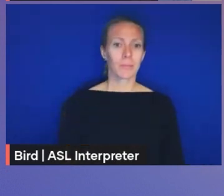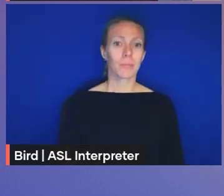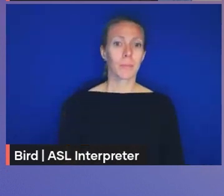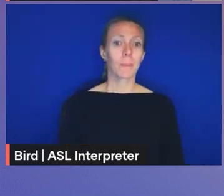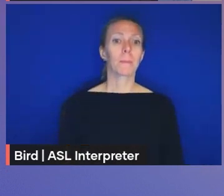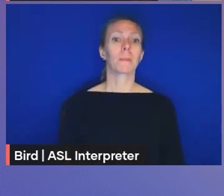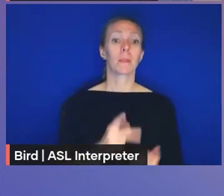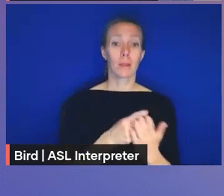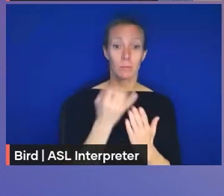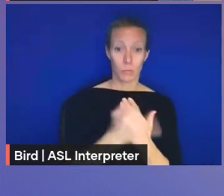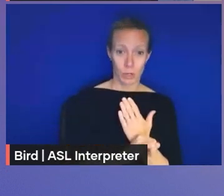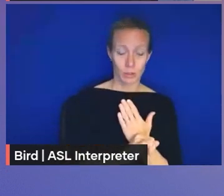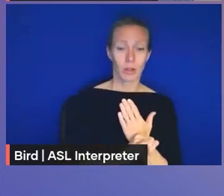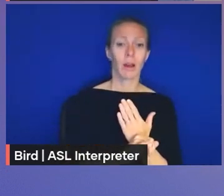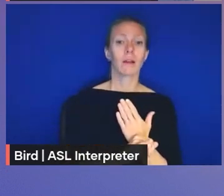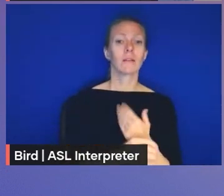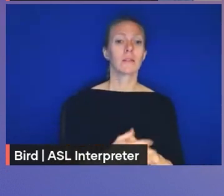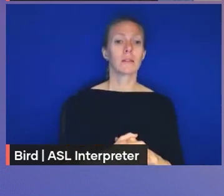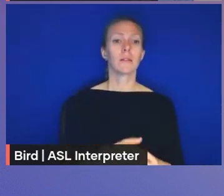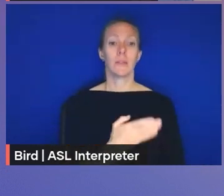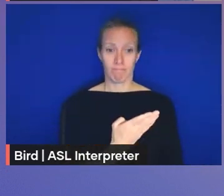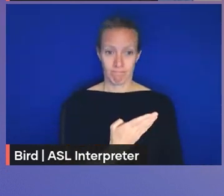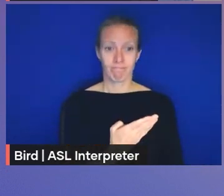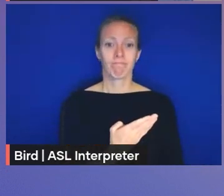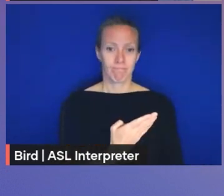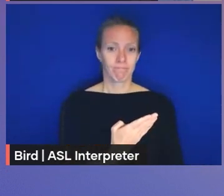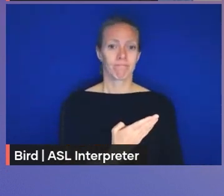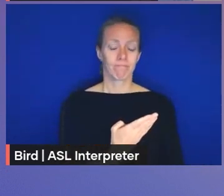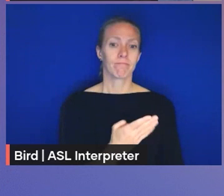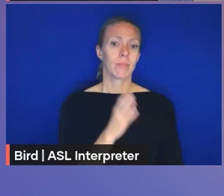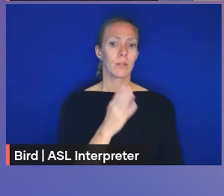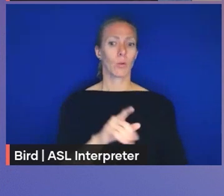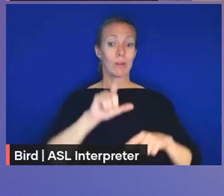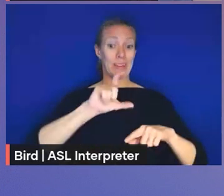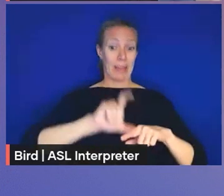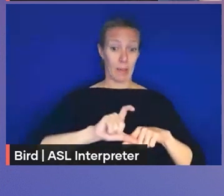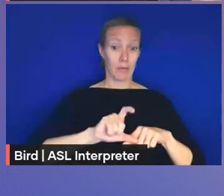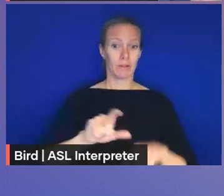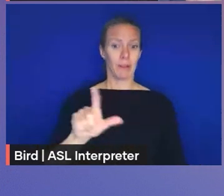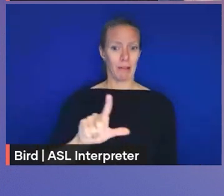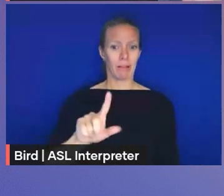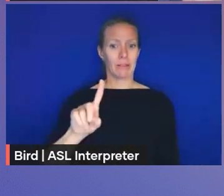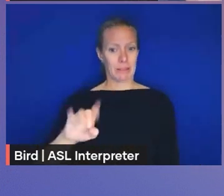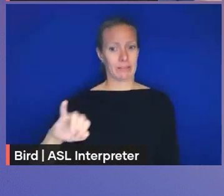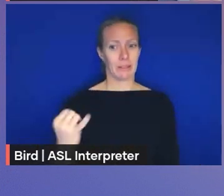projects and workspace. Right, that's going to match our workspace here, capital LDJ. So that's how we know